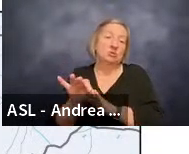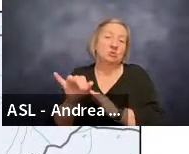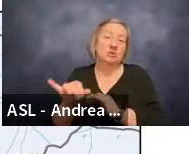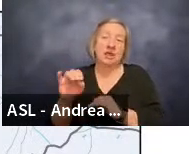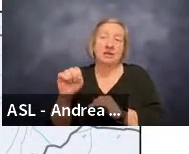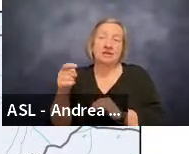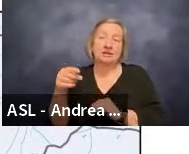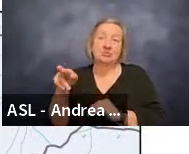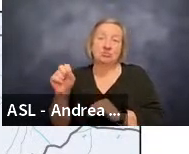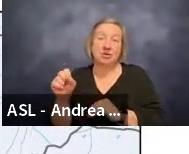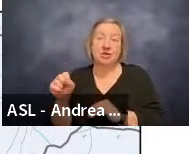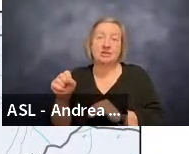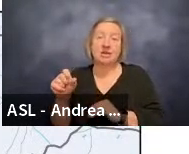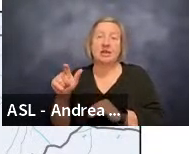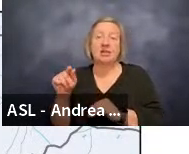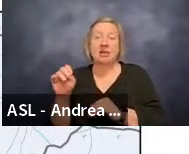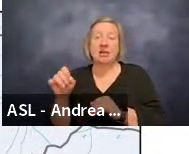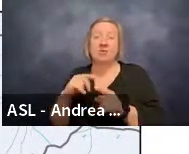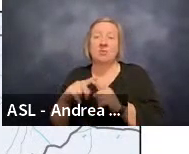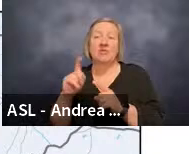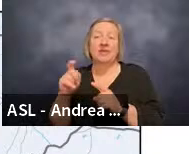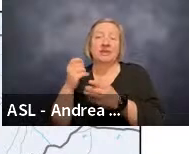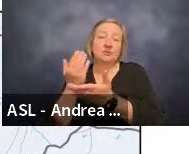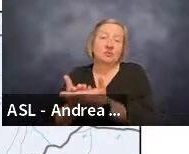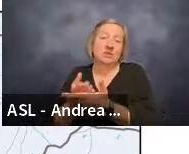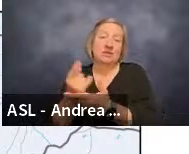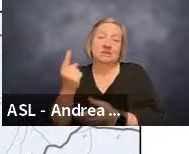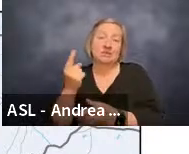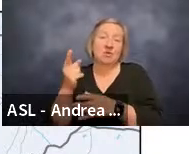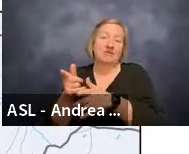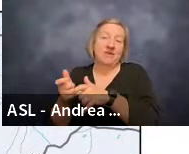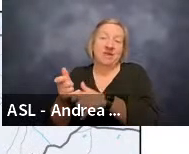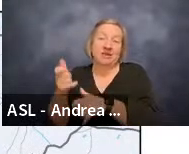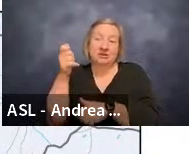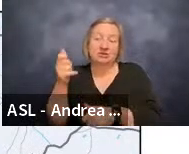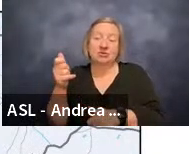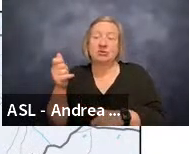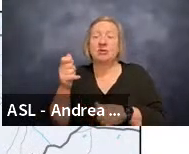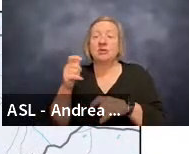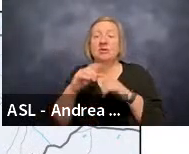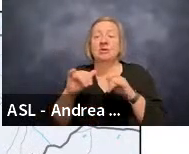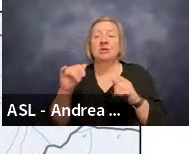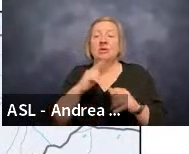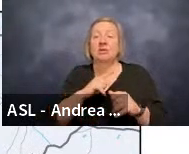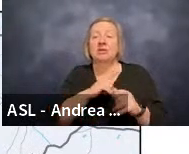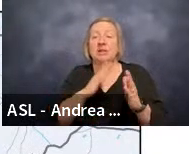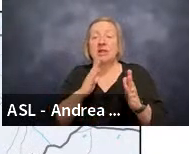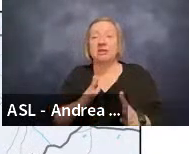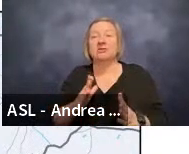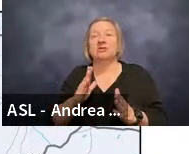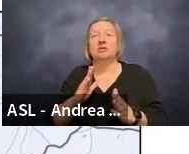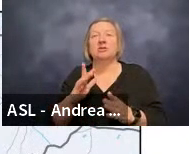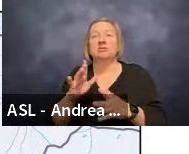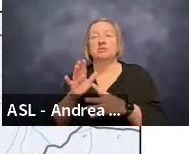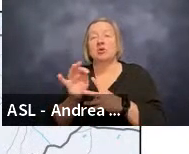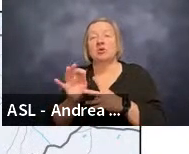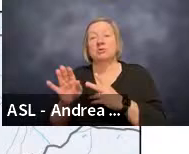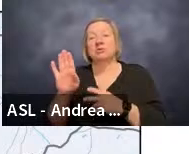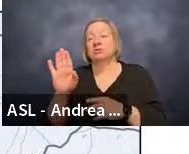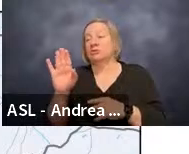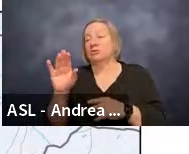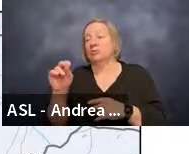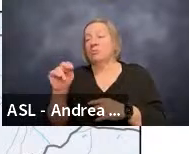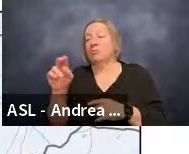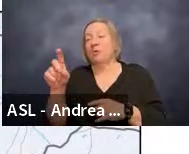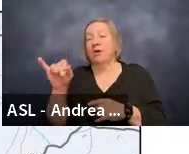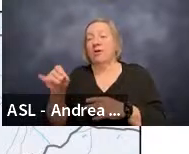lane when they need to get where they're going faster. But also the legislature has chosen to bond this revenue to help